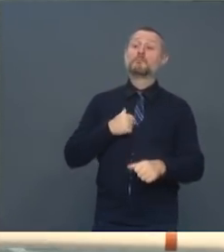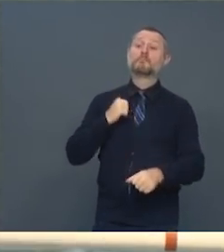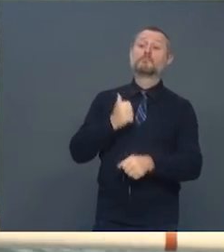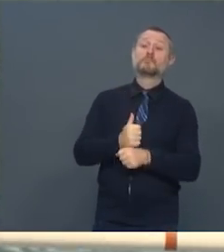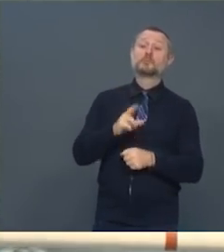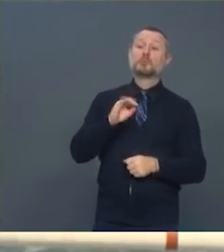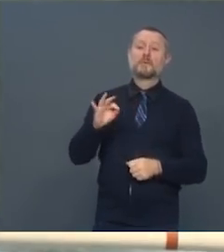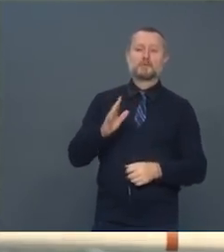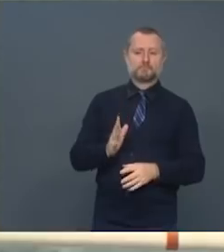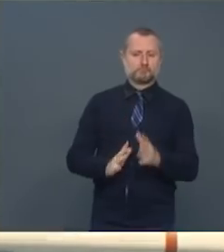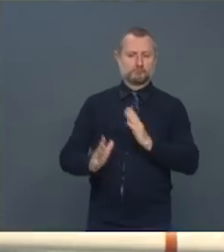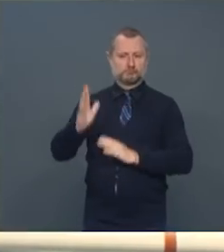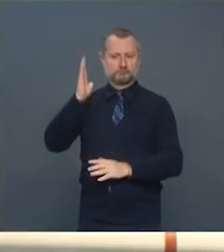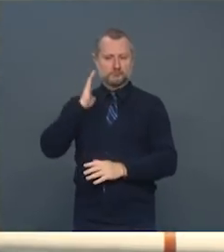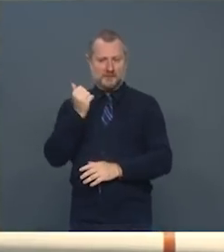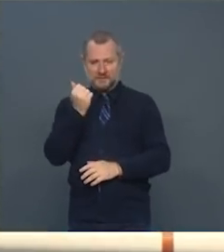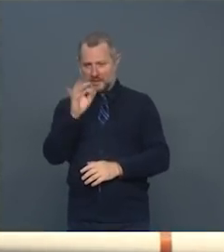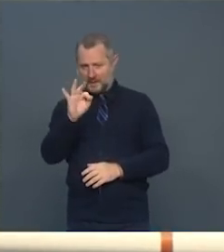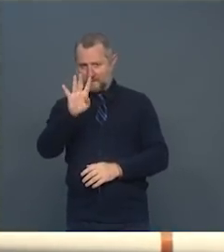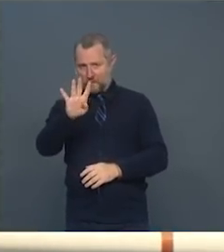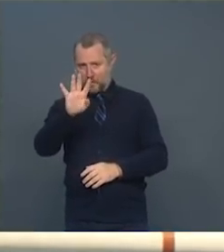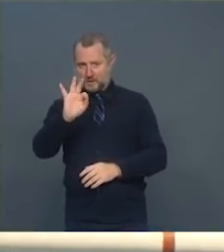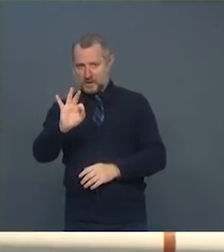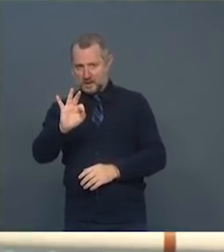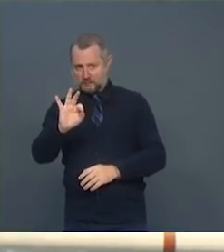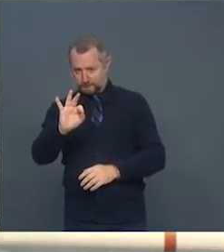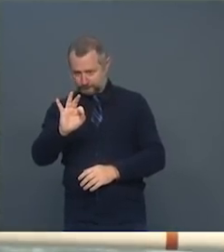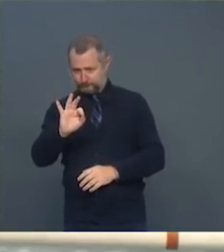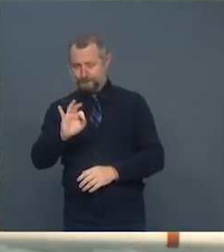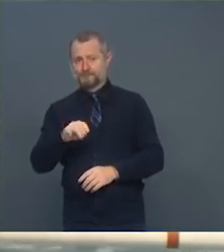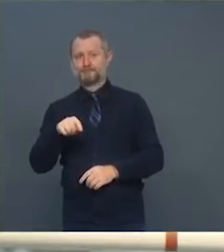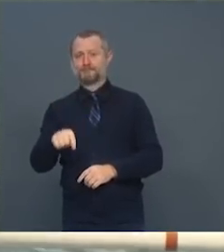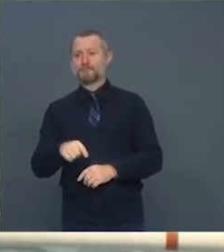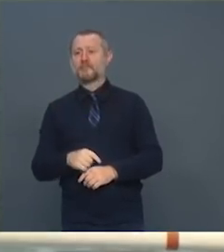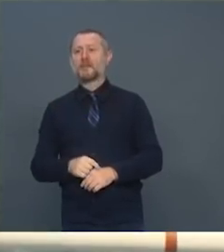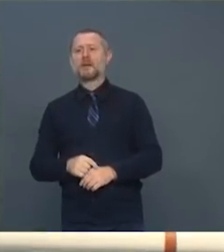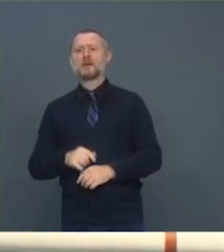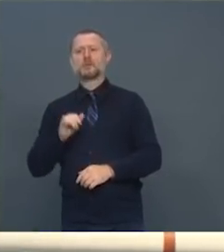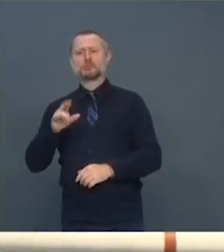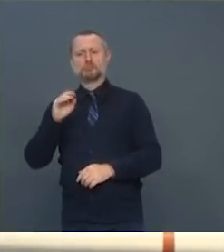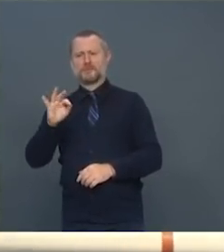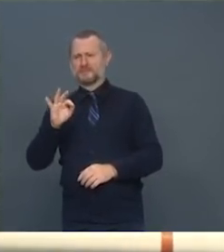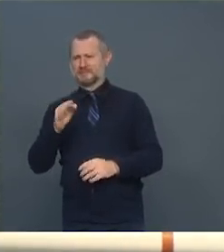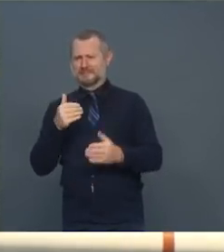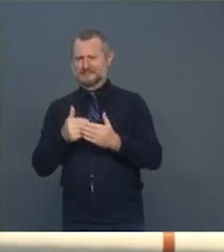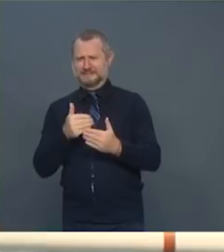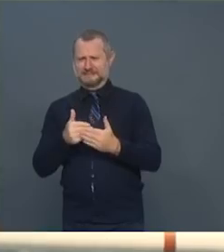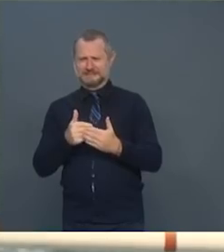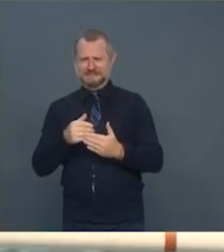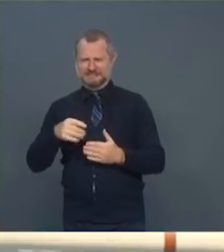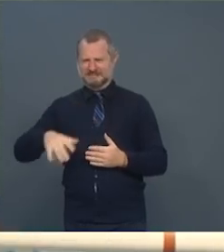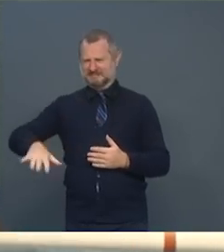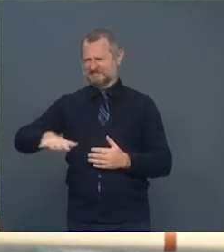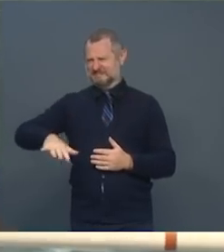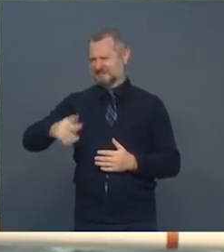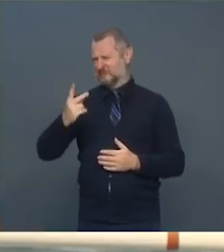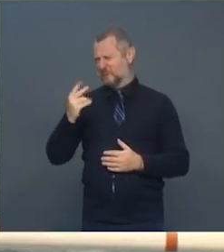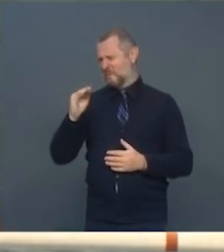in 1949 at a reef just a couple of miles to the south of Long